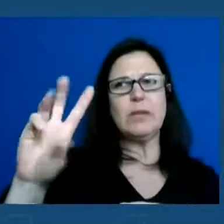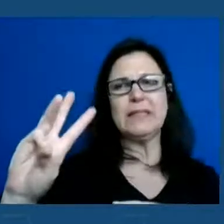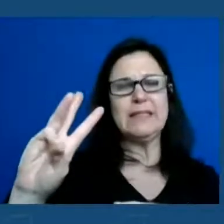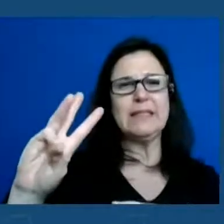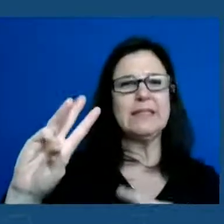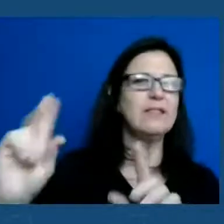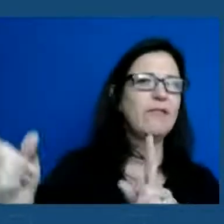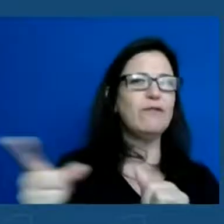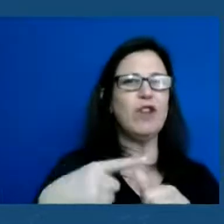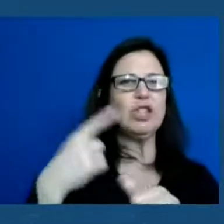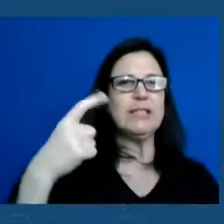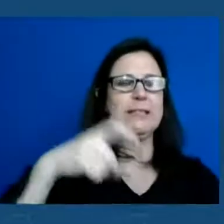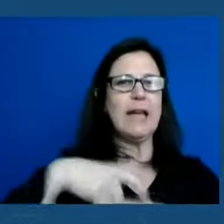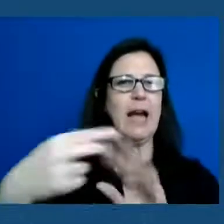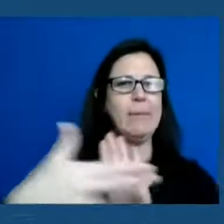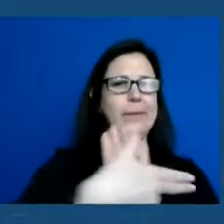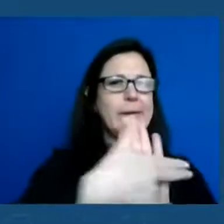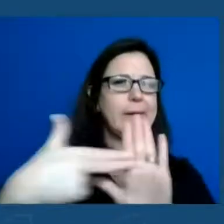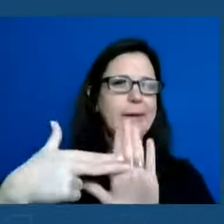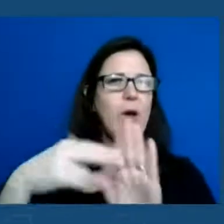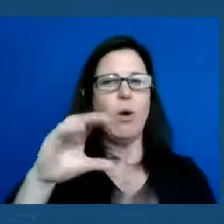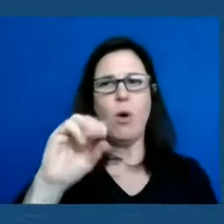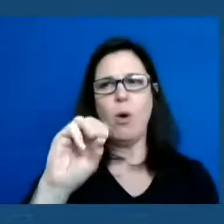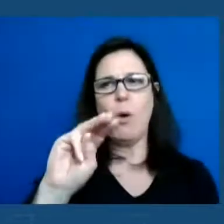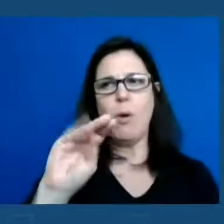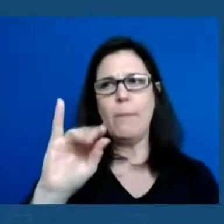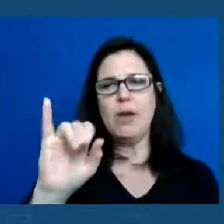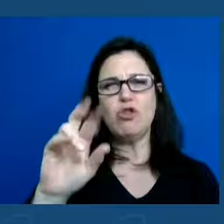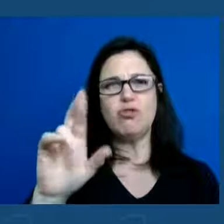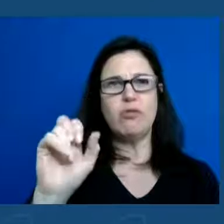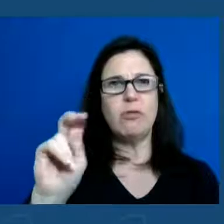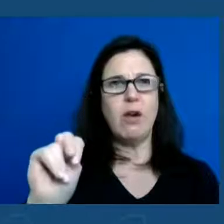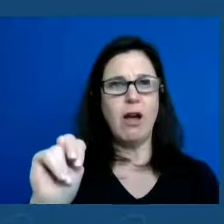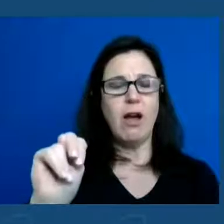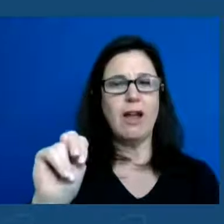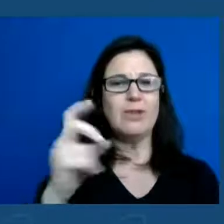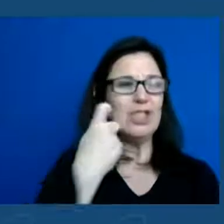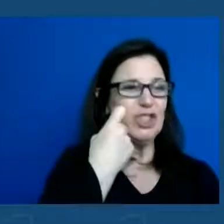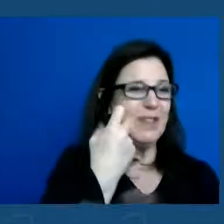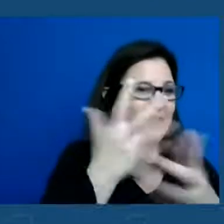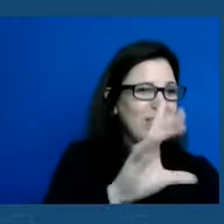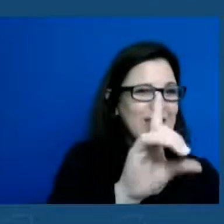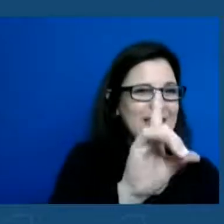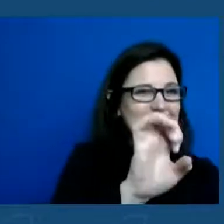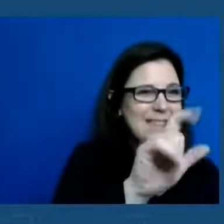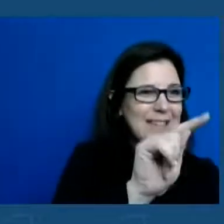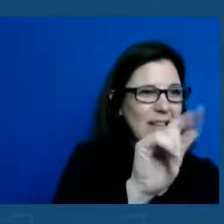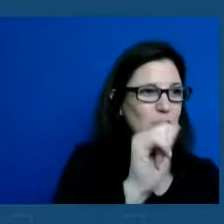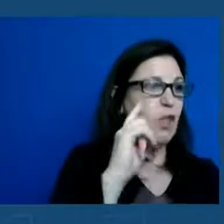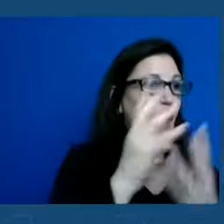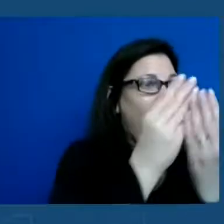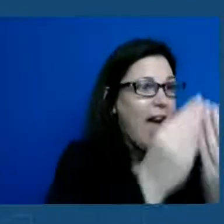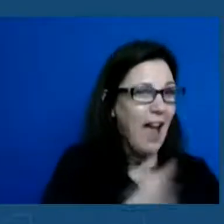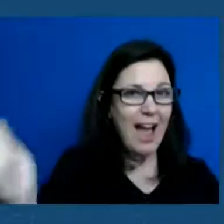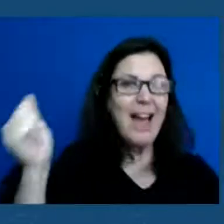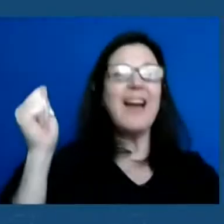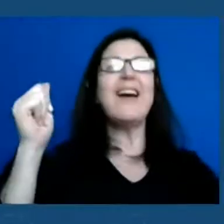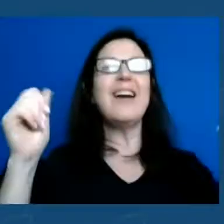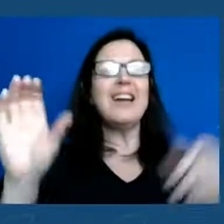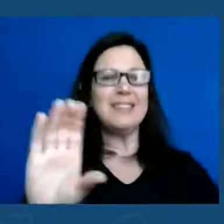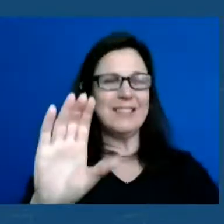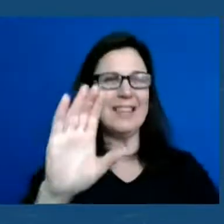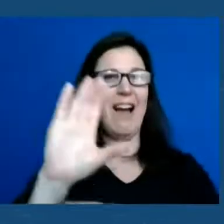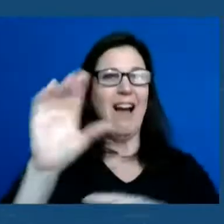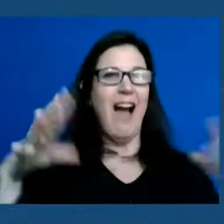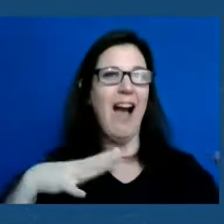named as a variant after we went through, we just come through Delta, thought Delta was going down, we're going to be fine for the holiday season. But we